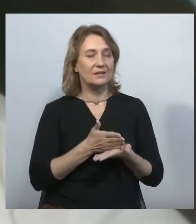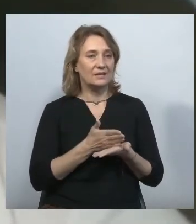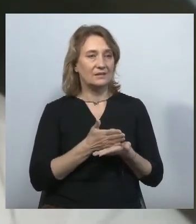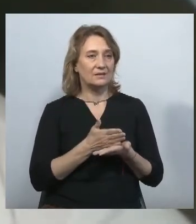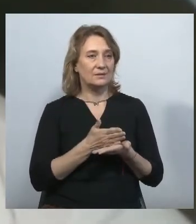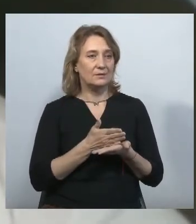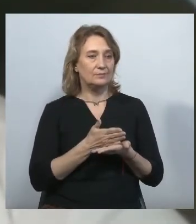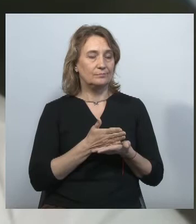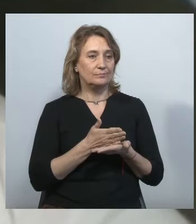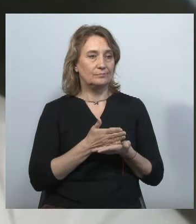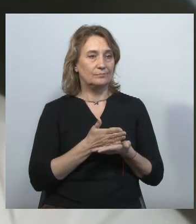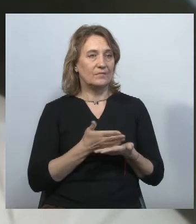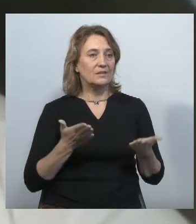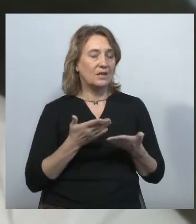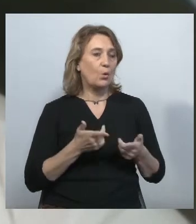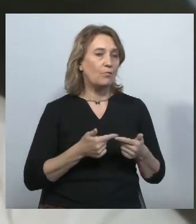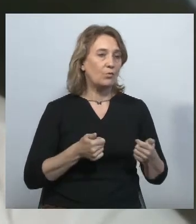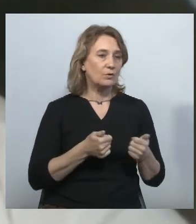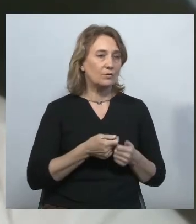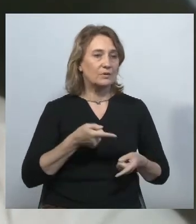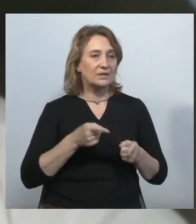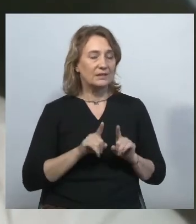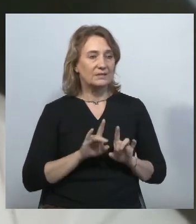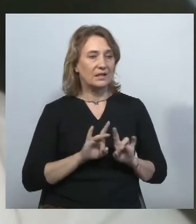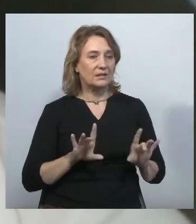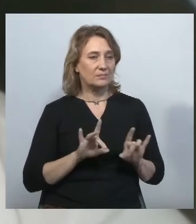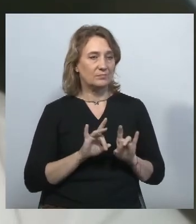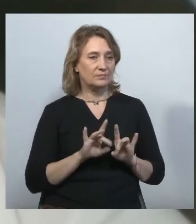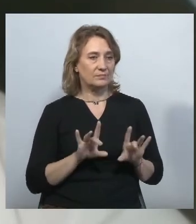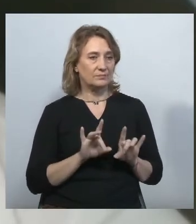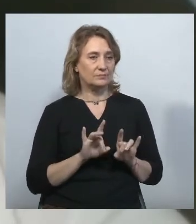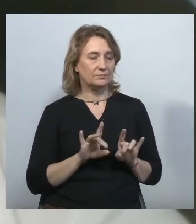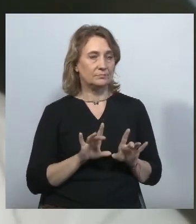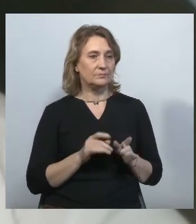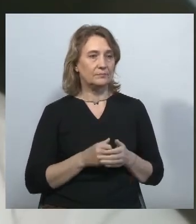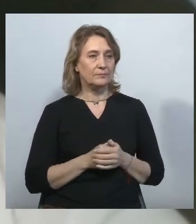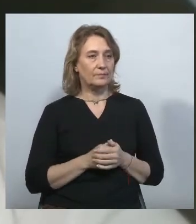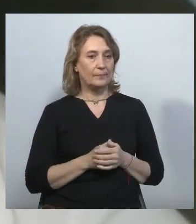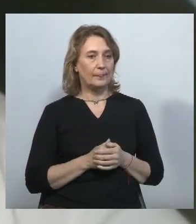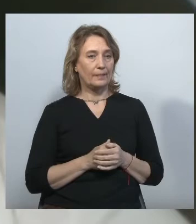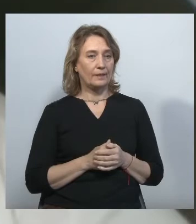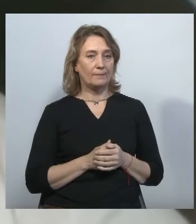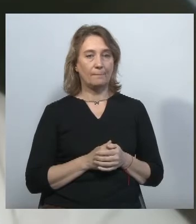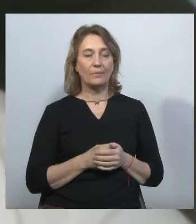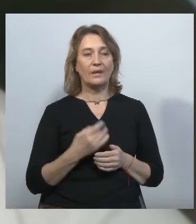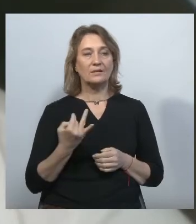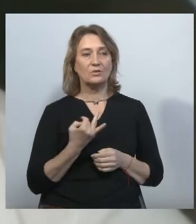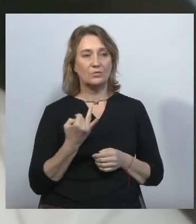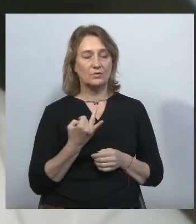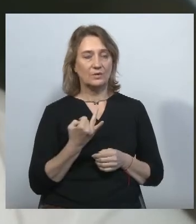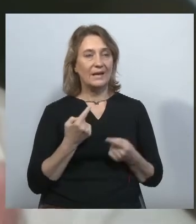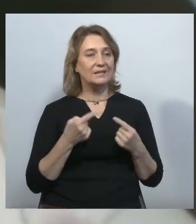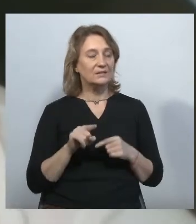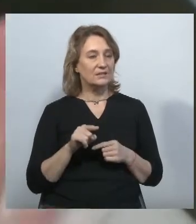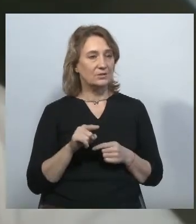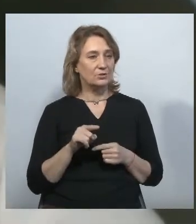So when, for example, this co-regulation authority authority makes a decision